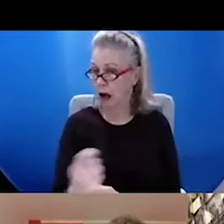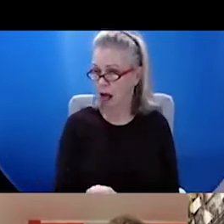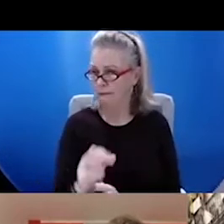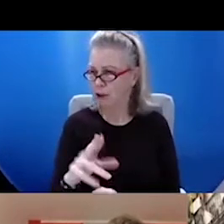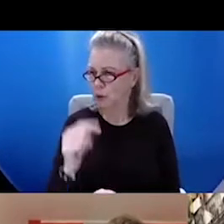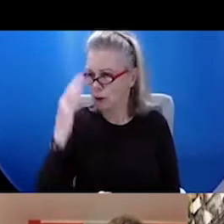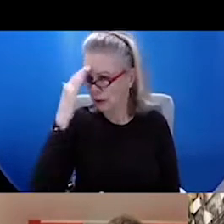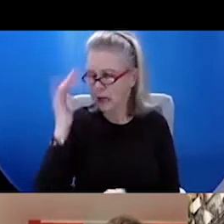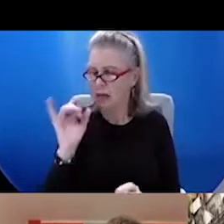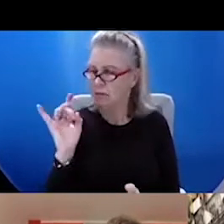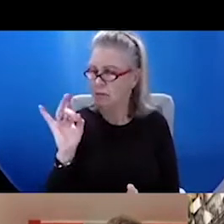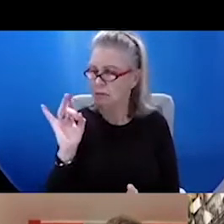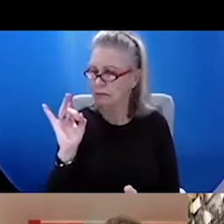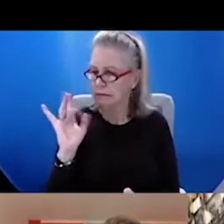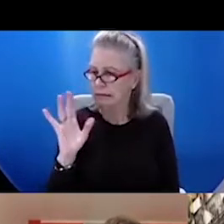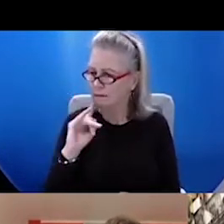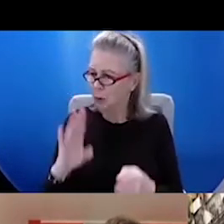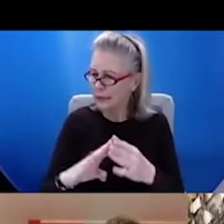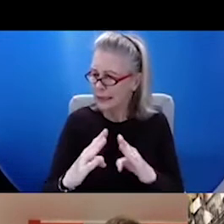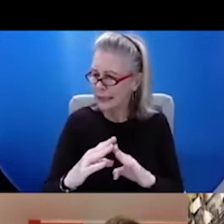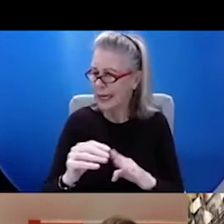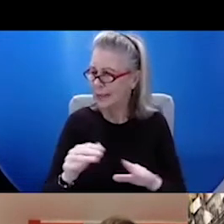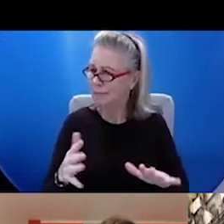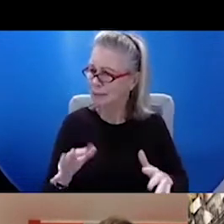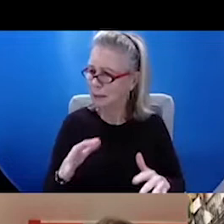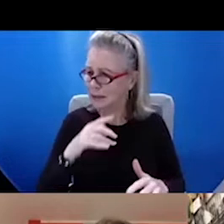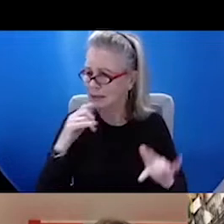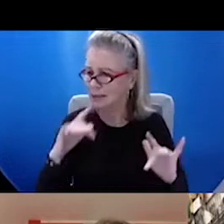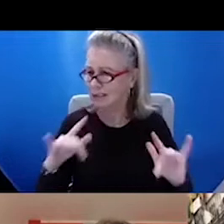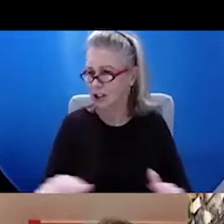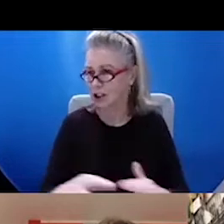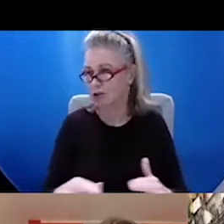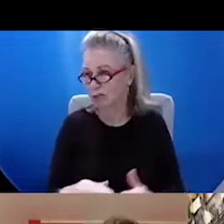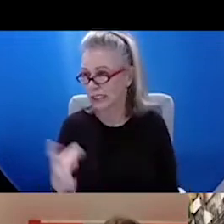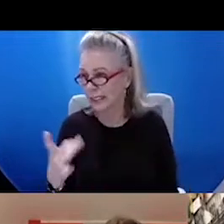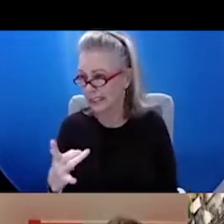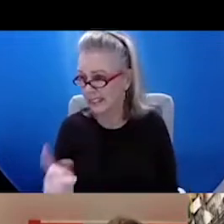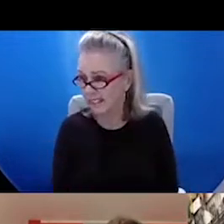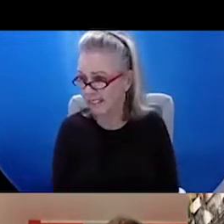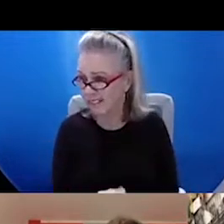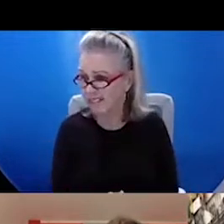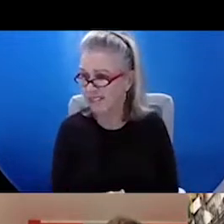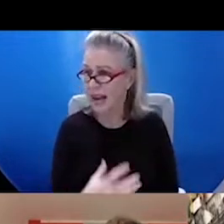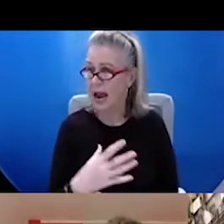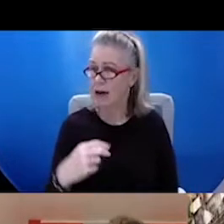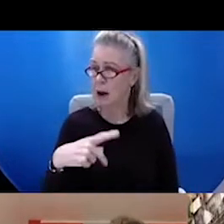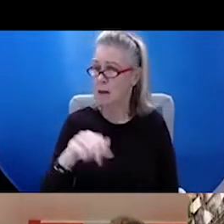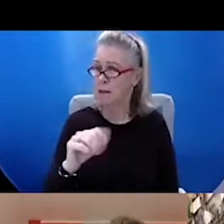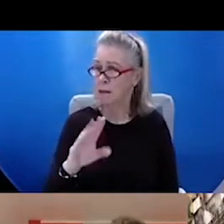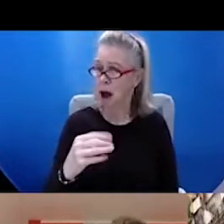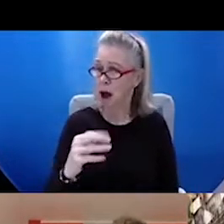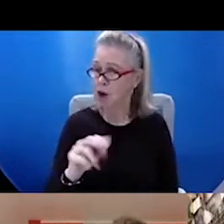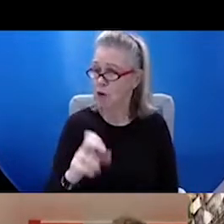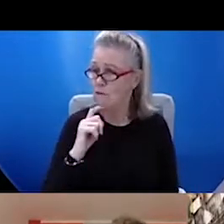for a city in a semi-desert region. The Palm Grove, which was once the green lung of the city and the